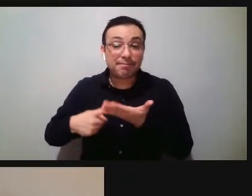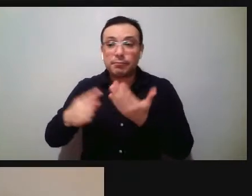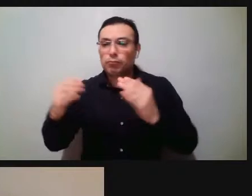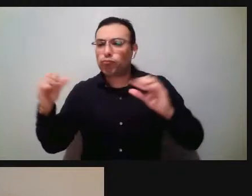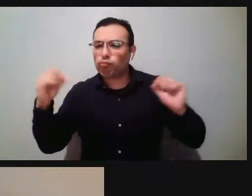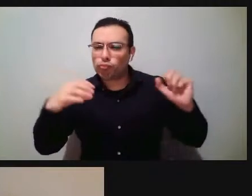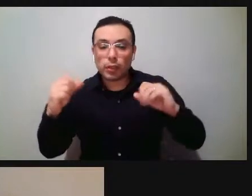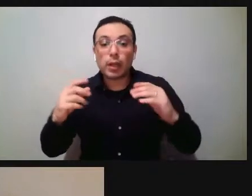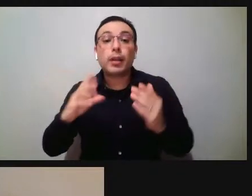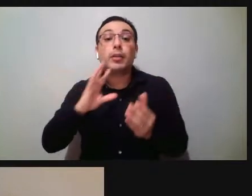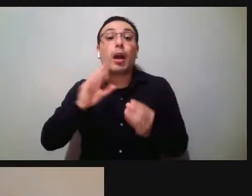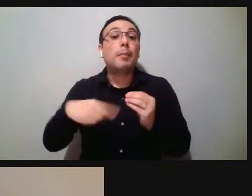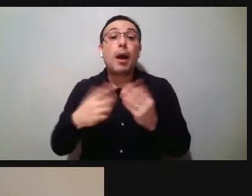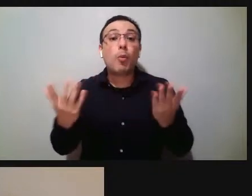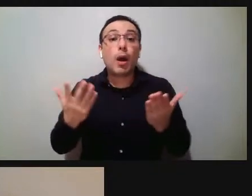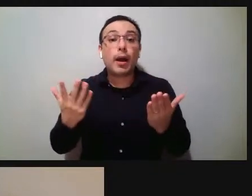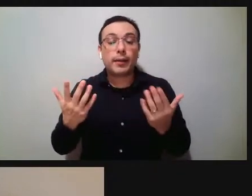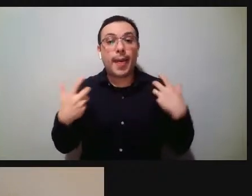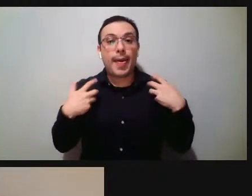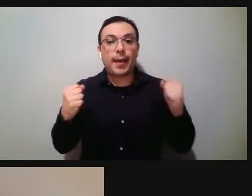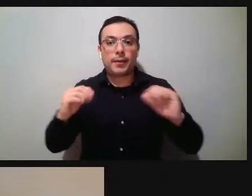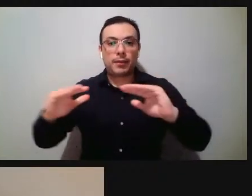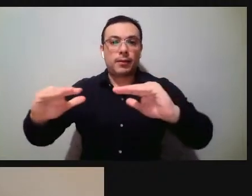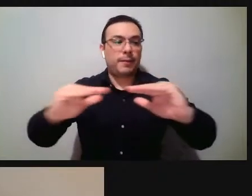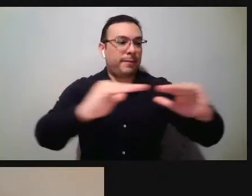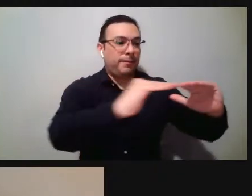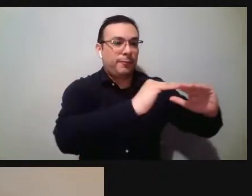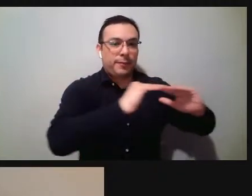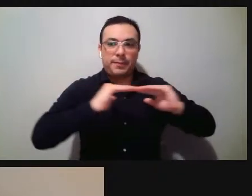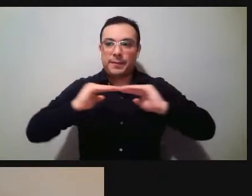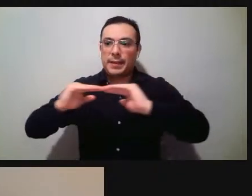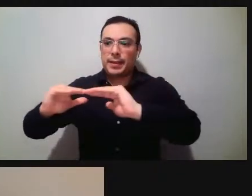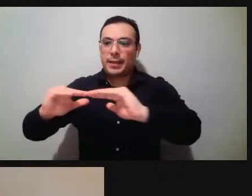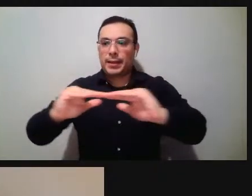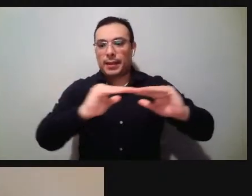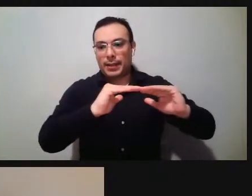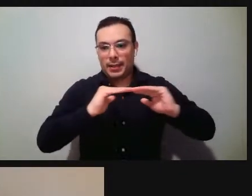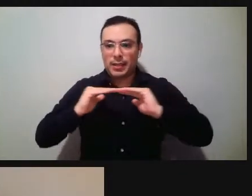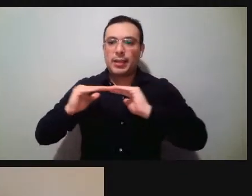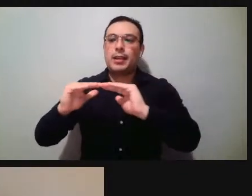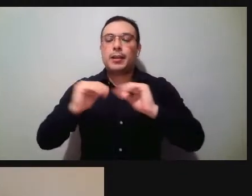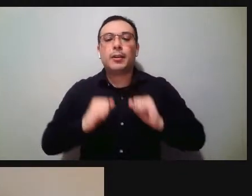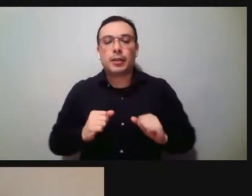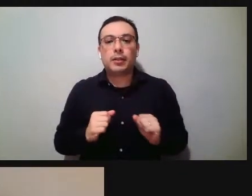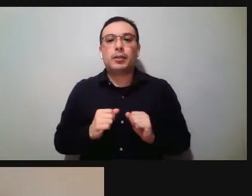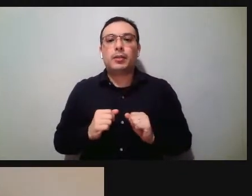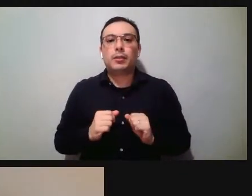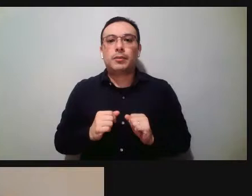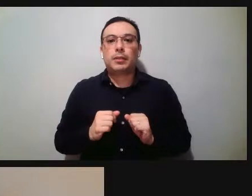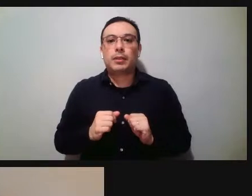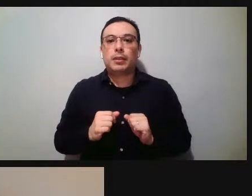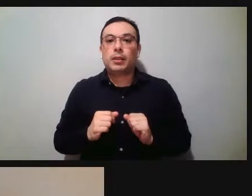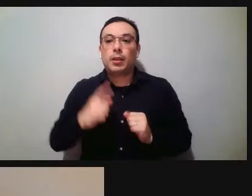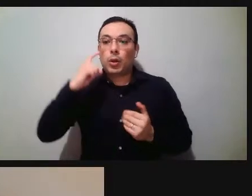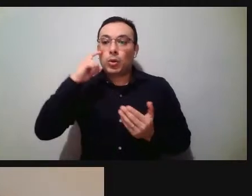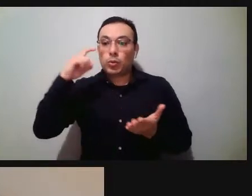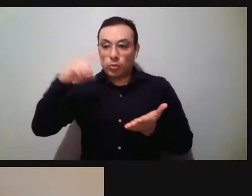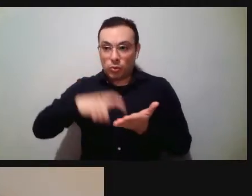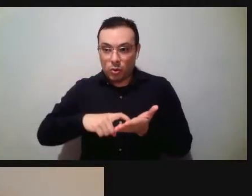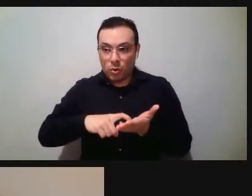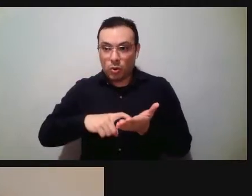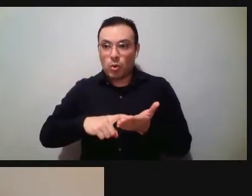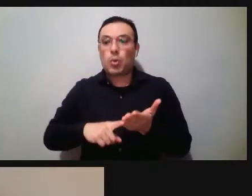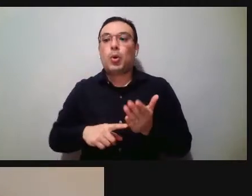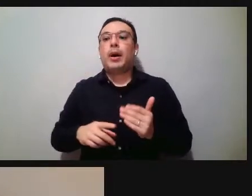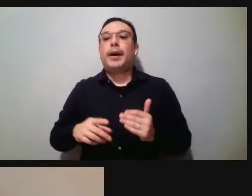health equity, and what we call immune inequality. If you've seen some of the data coming out in terms of Black and